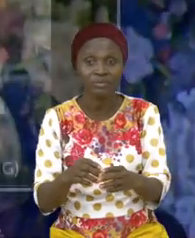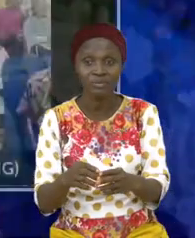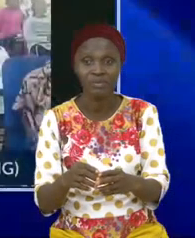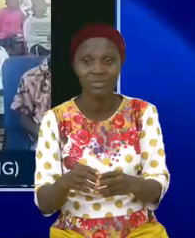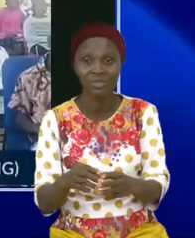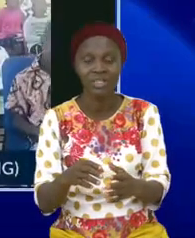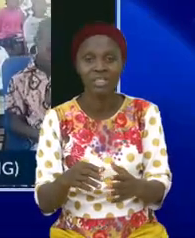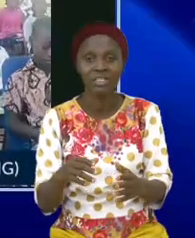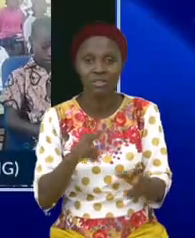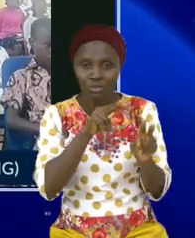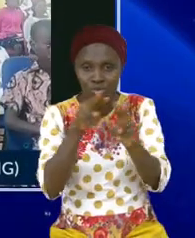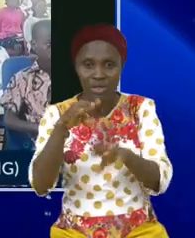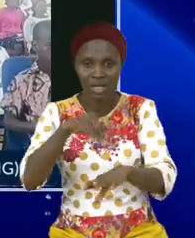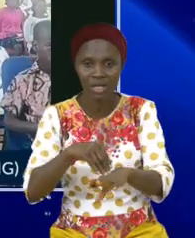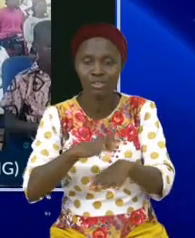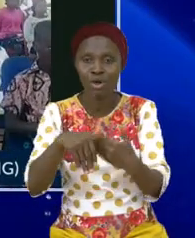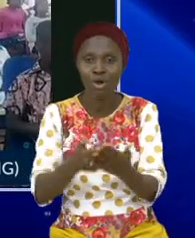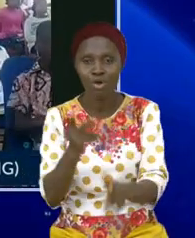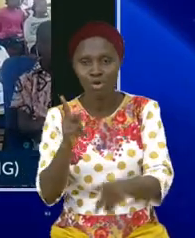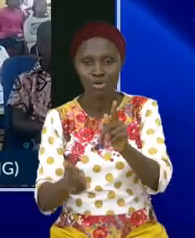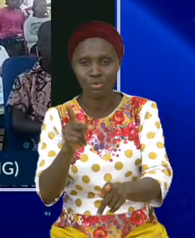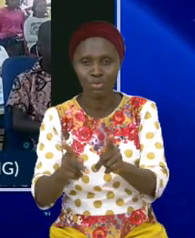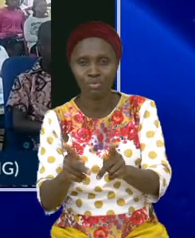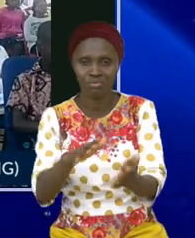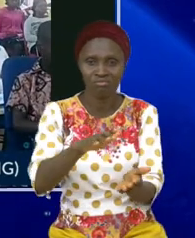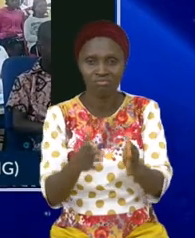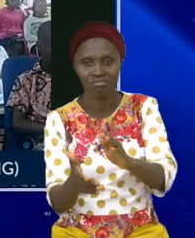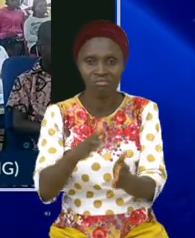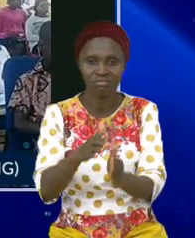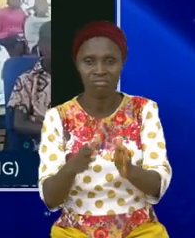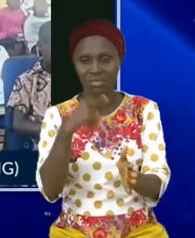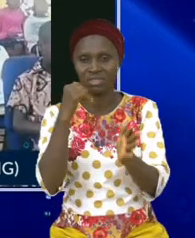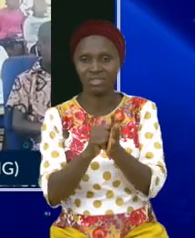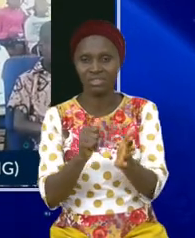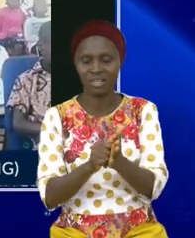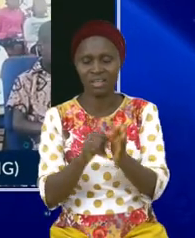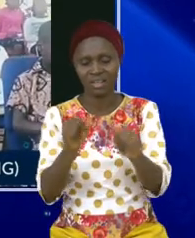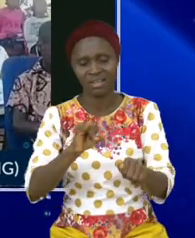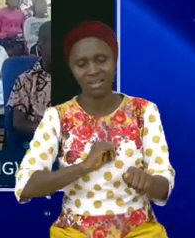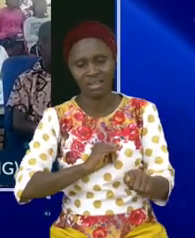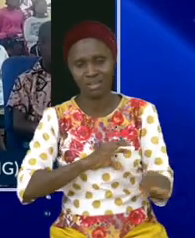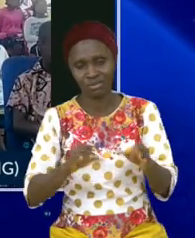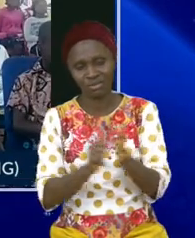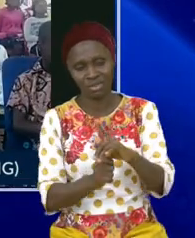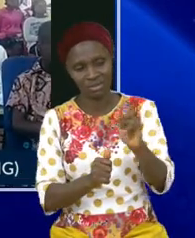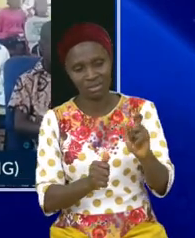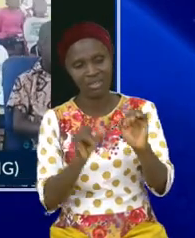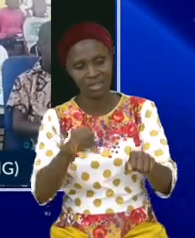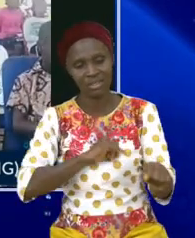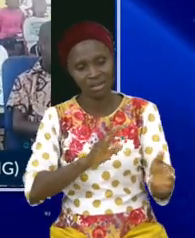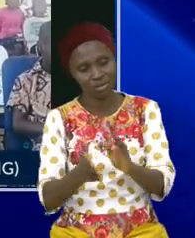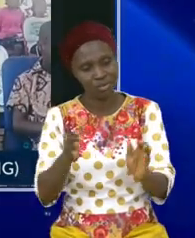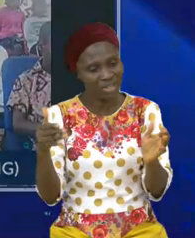looks at all the people competing and says, can I do that? Can I compete against